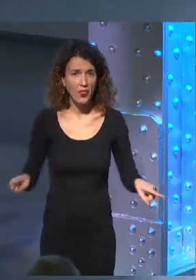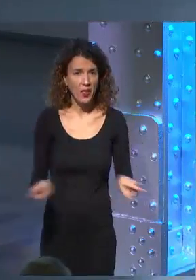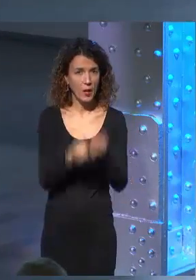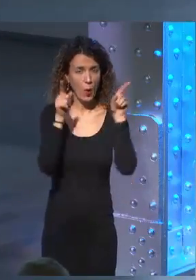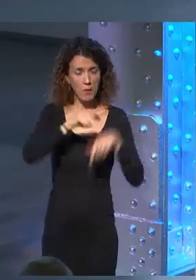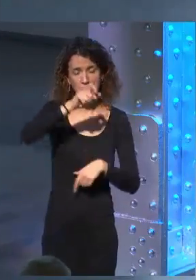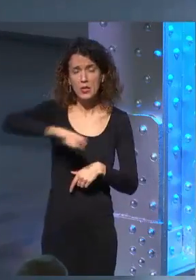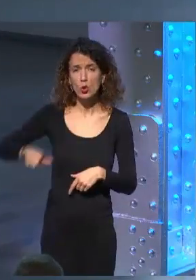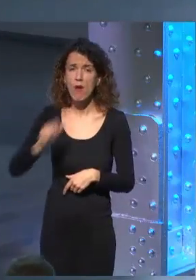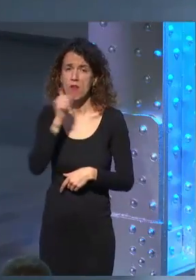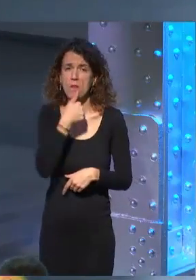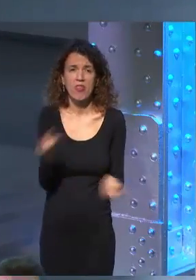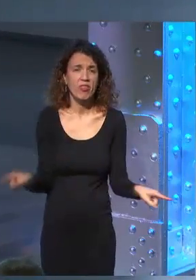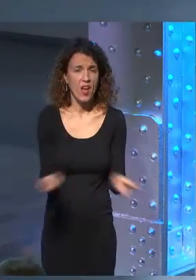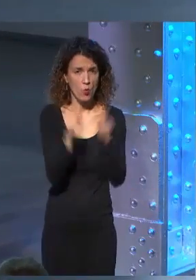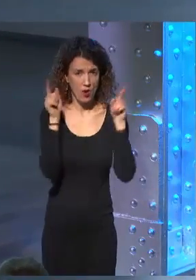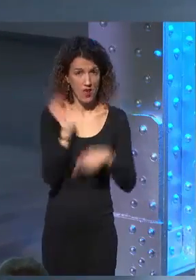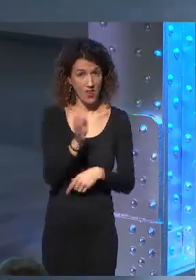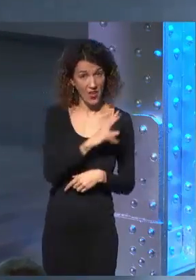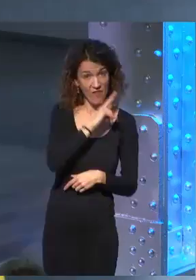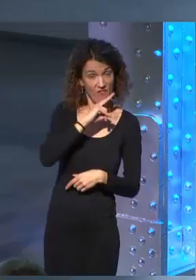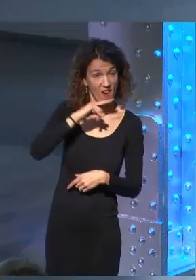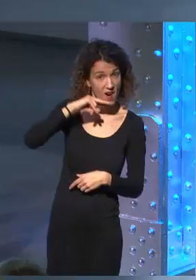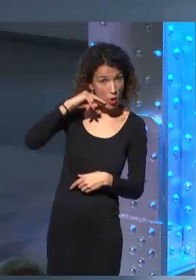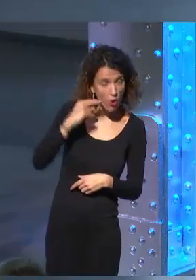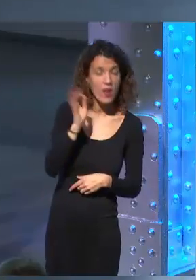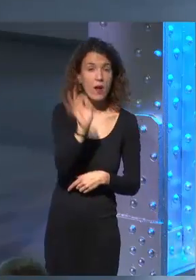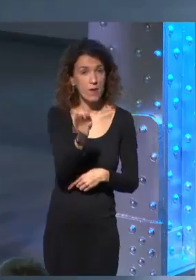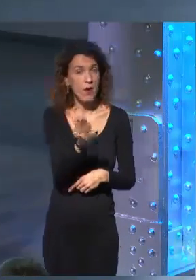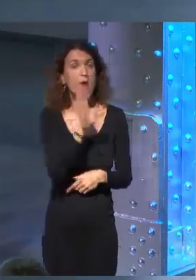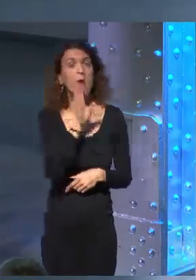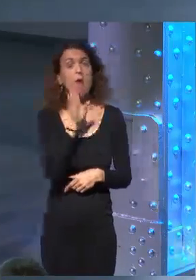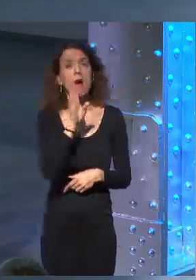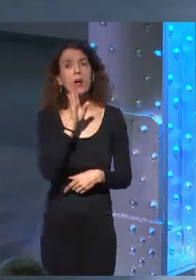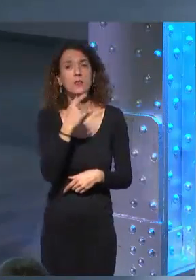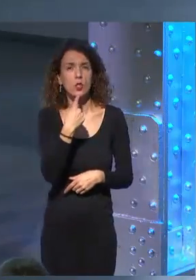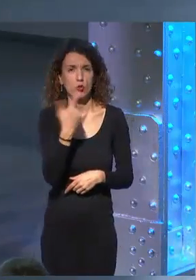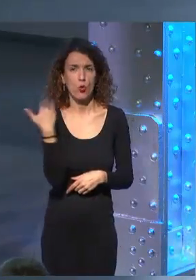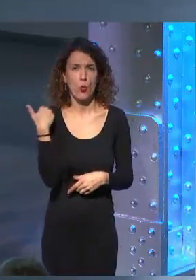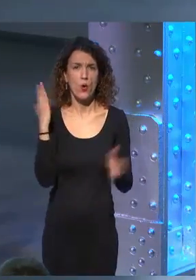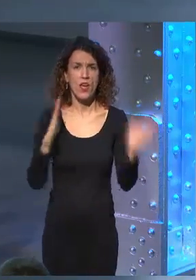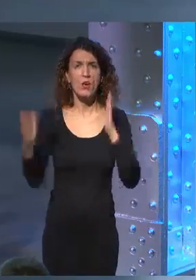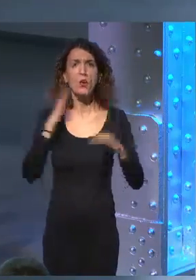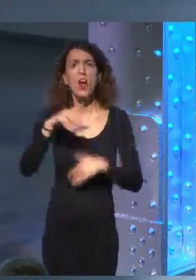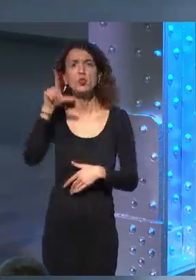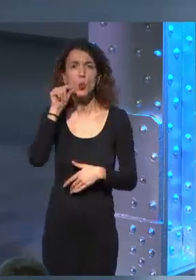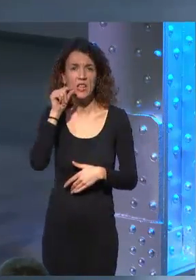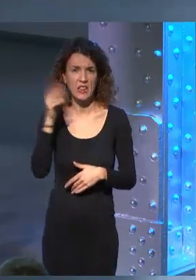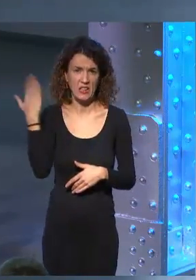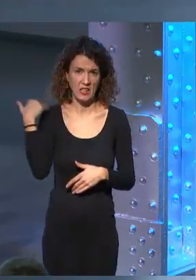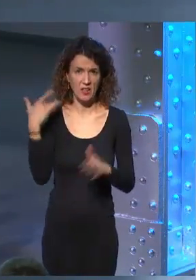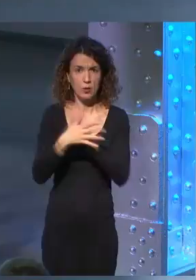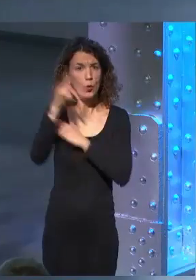like, for example, you say, well, we don't have any repercussions, I'm anonymous, so no problem.